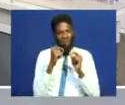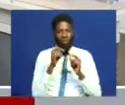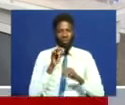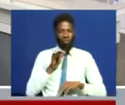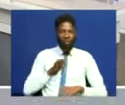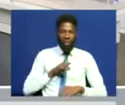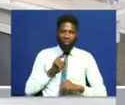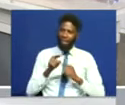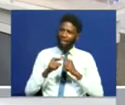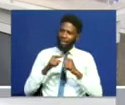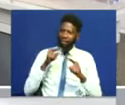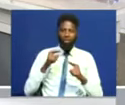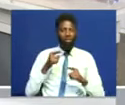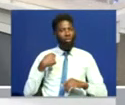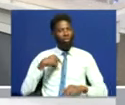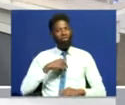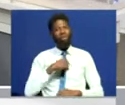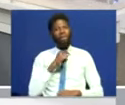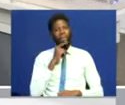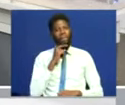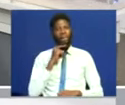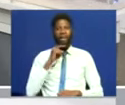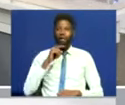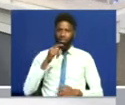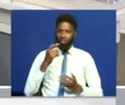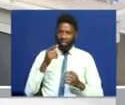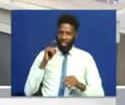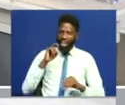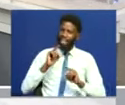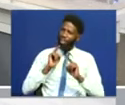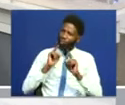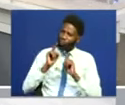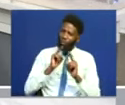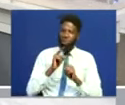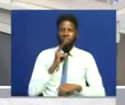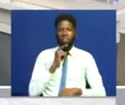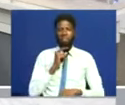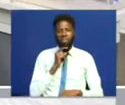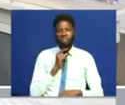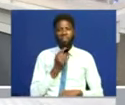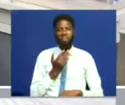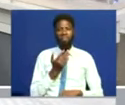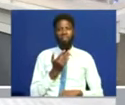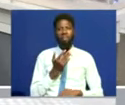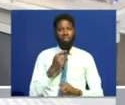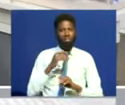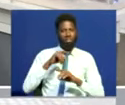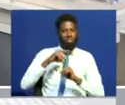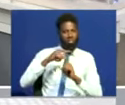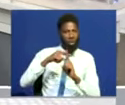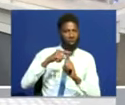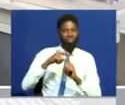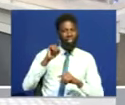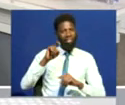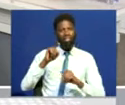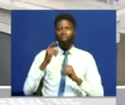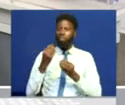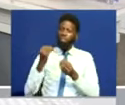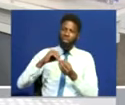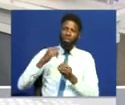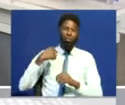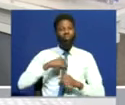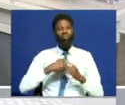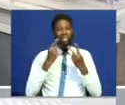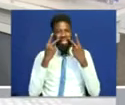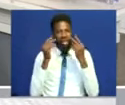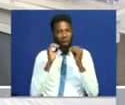killed as men. Can we speak? Can the voices of the good men drown the voices of the negative men? Mm-hmm. But we are not seeing that. We are seeing men who say,